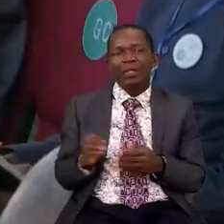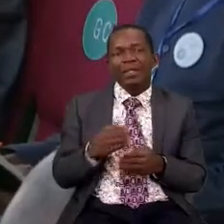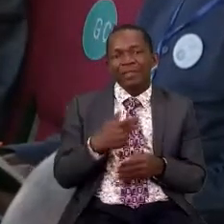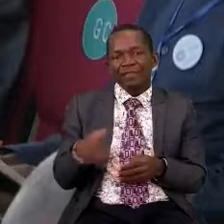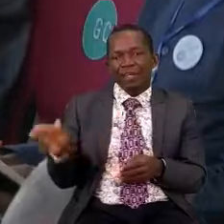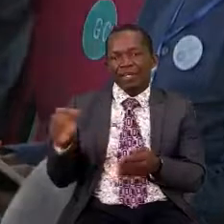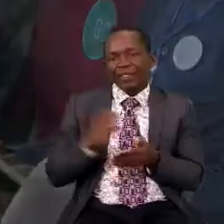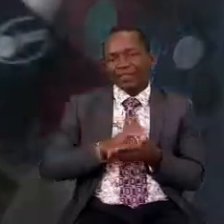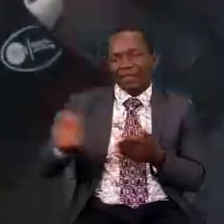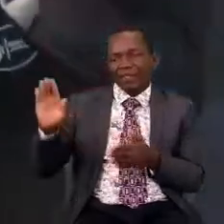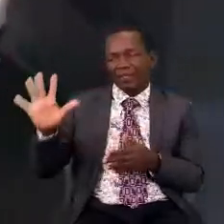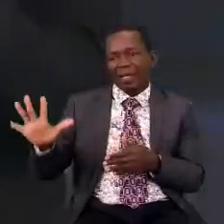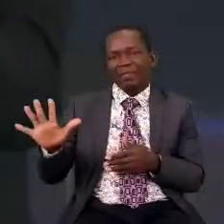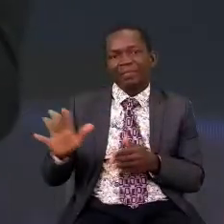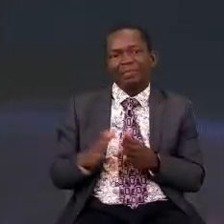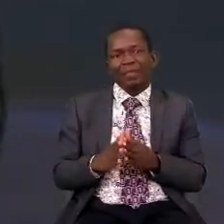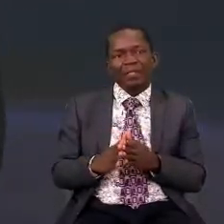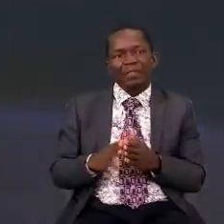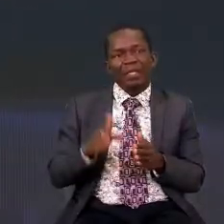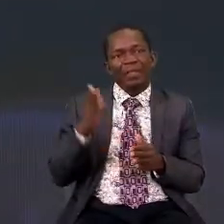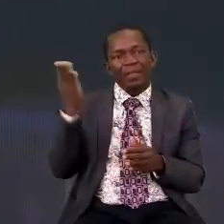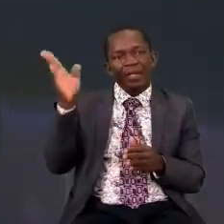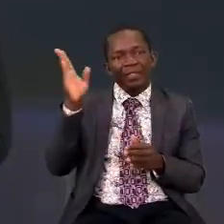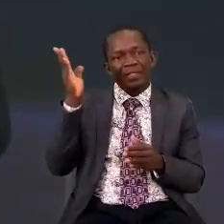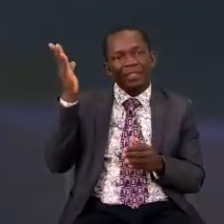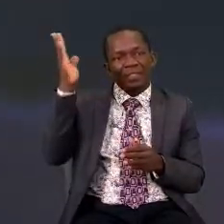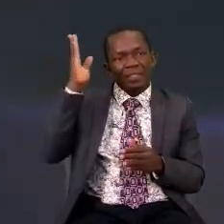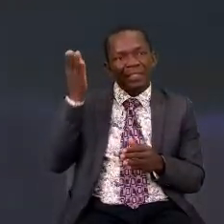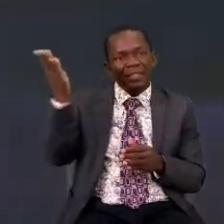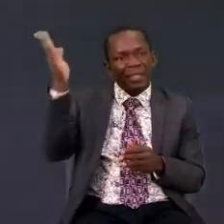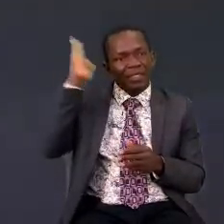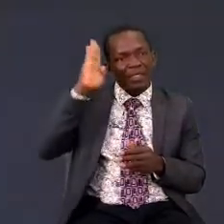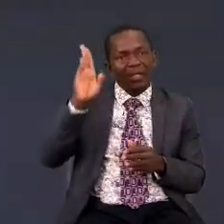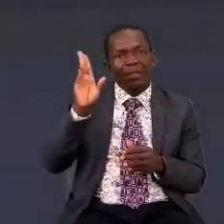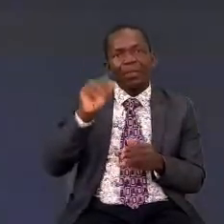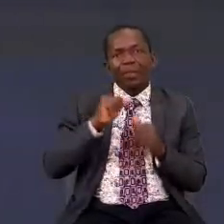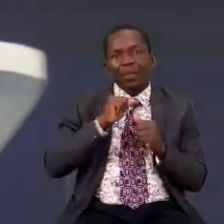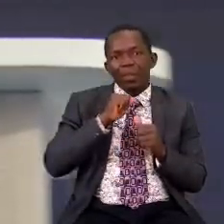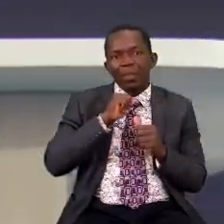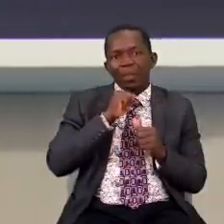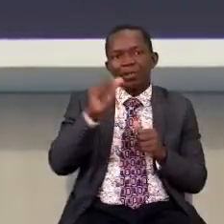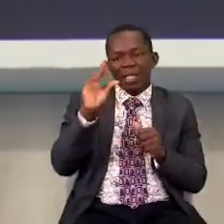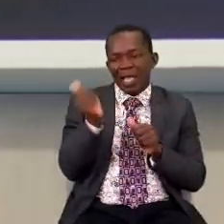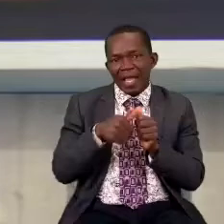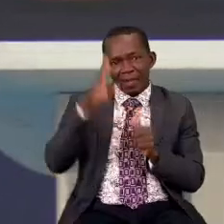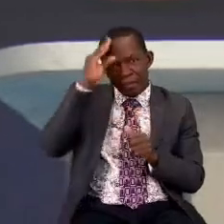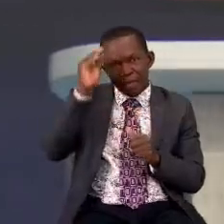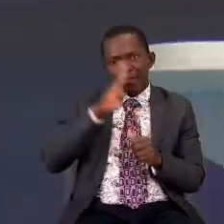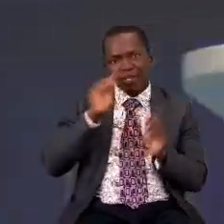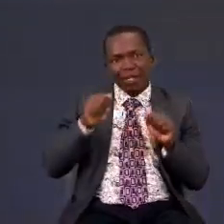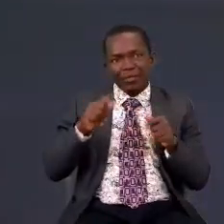any man be able to stand before thee. You see, what many people fear,